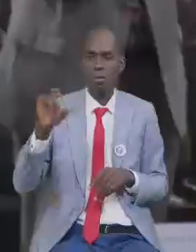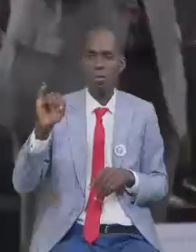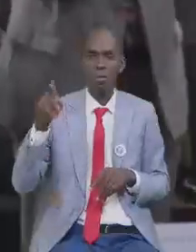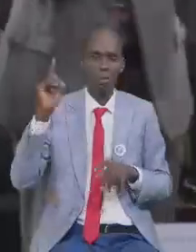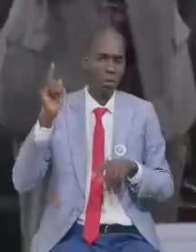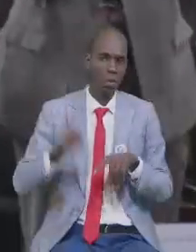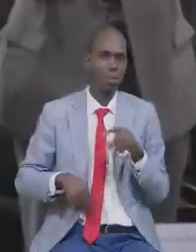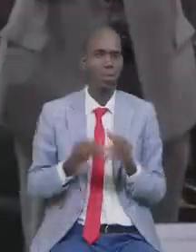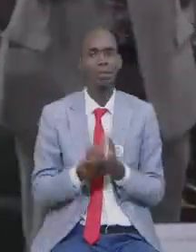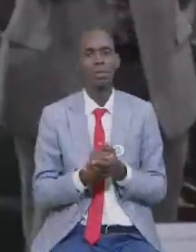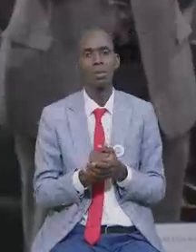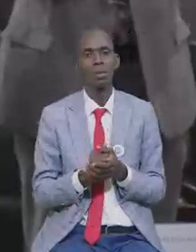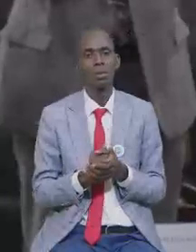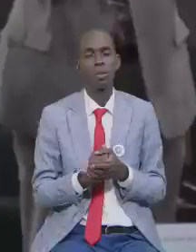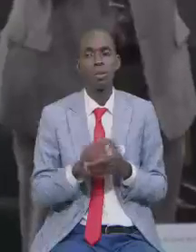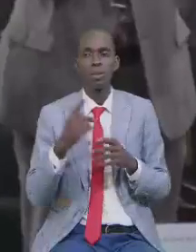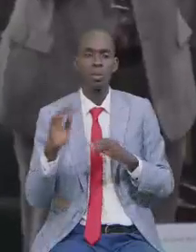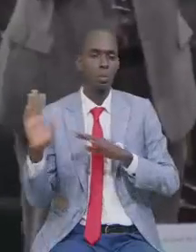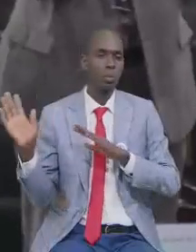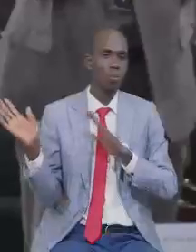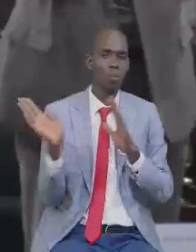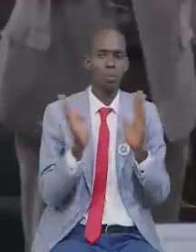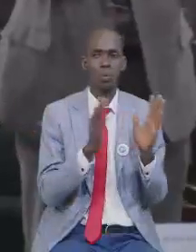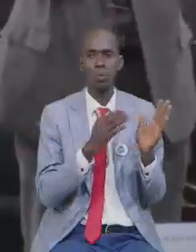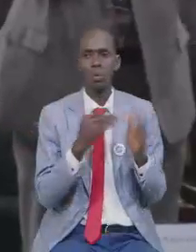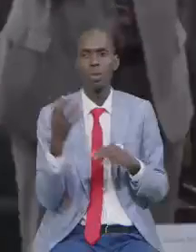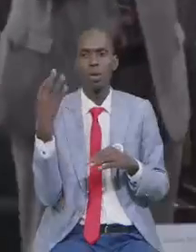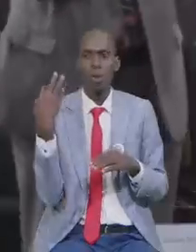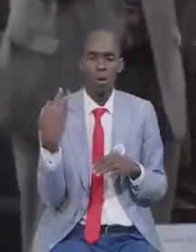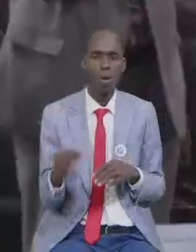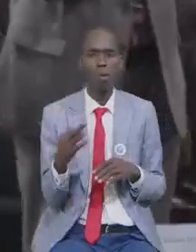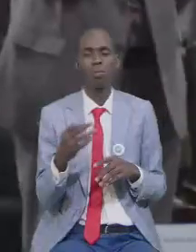The wind of persecution blew him to Samaria.